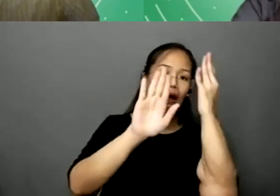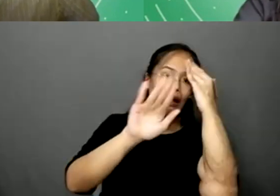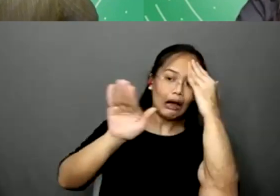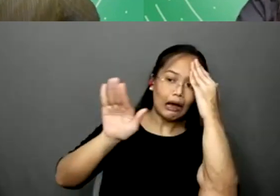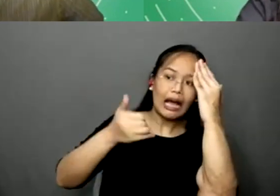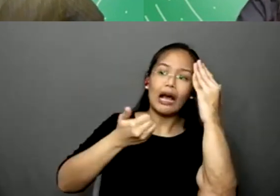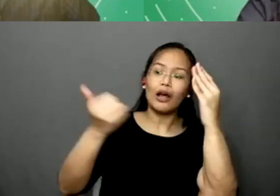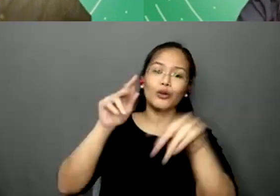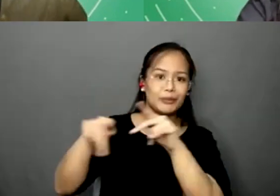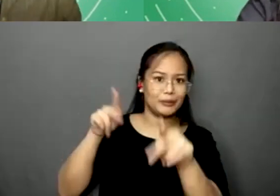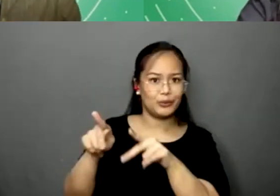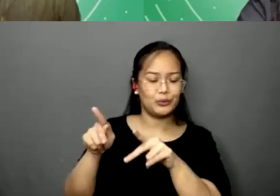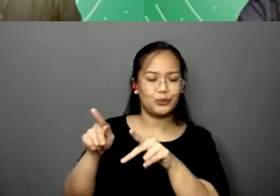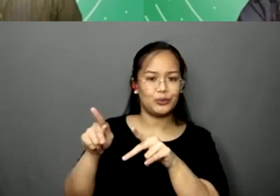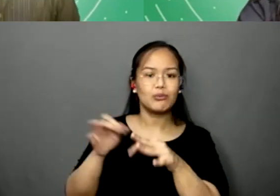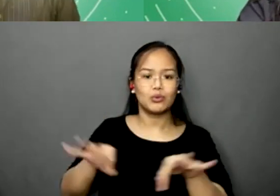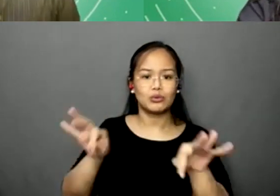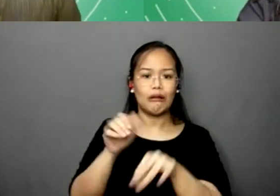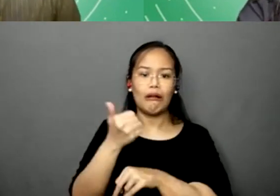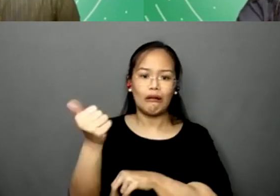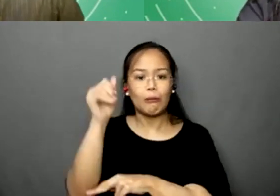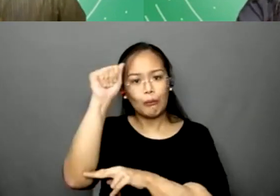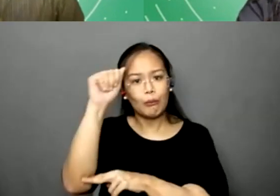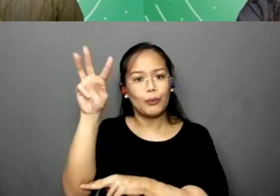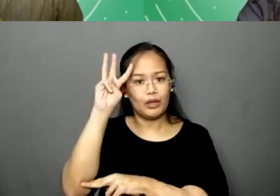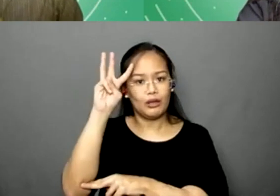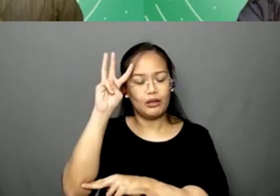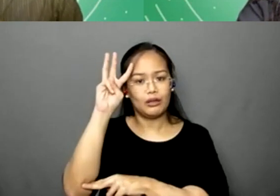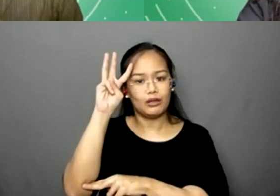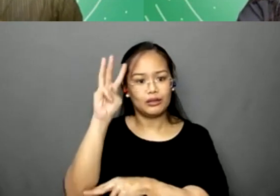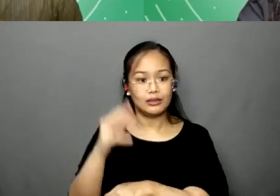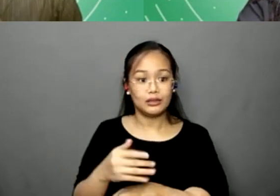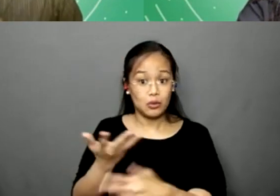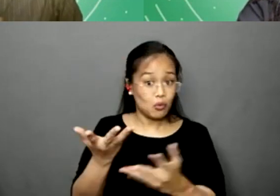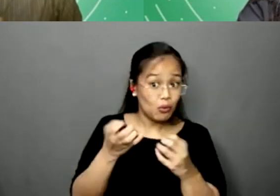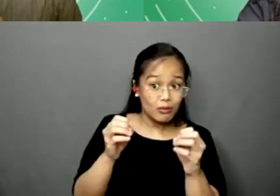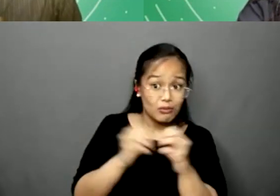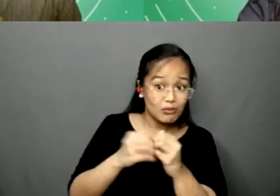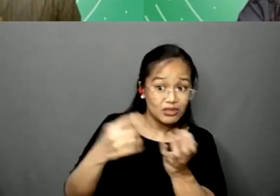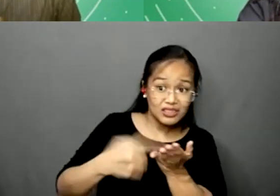if you'd like to talk about the idea more, you're very welcome, Rafa.